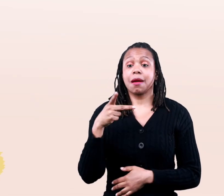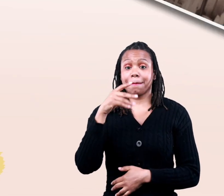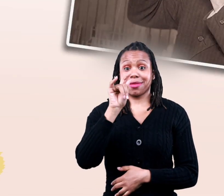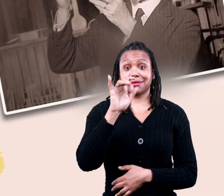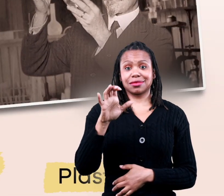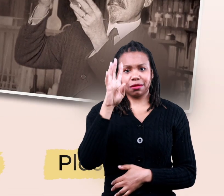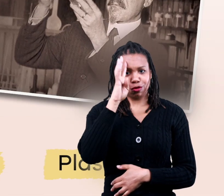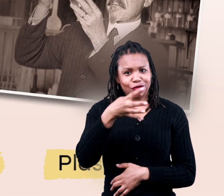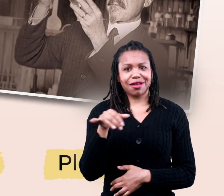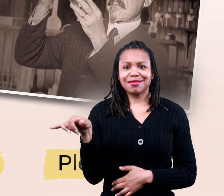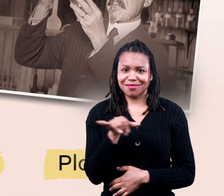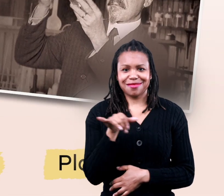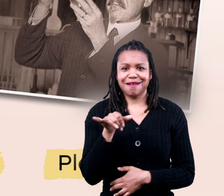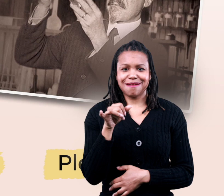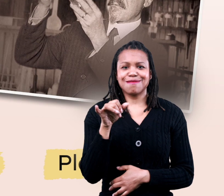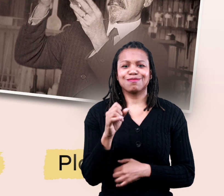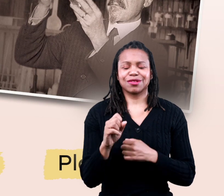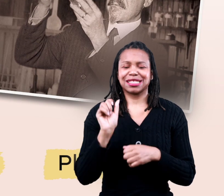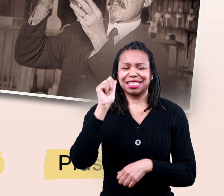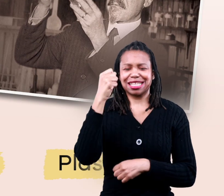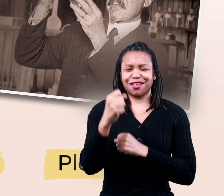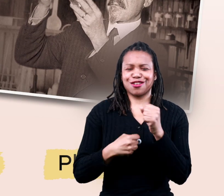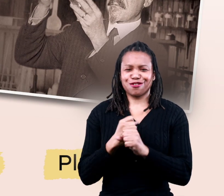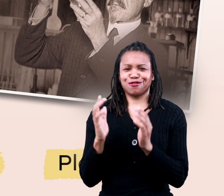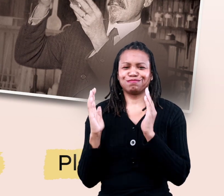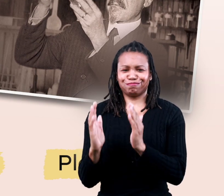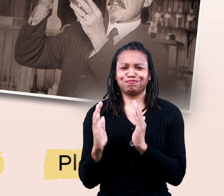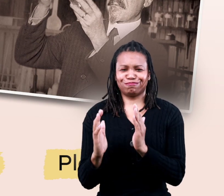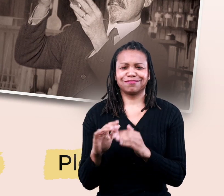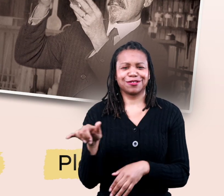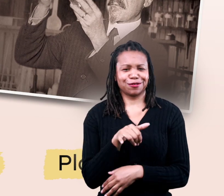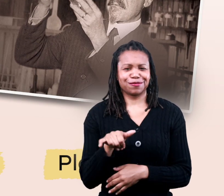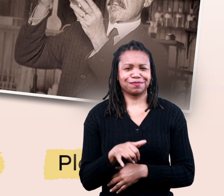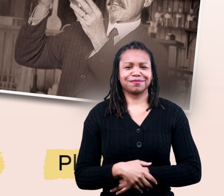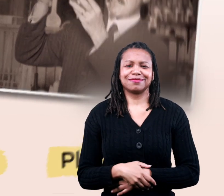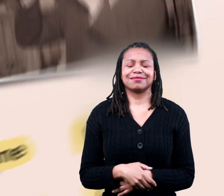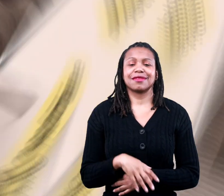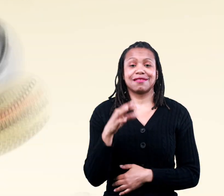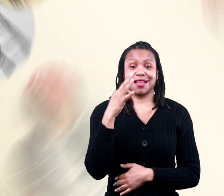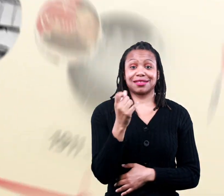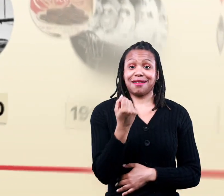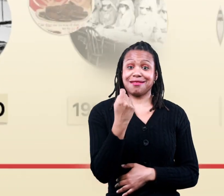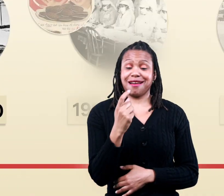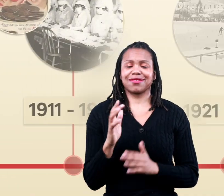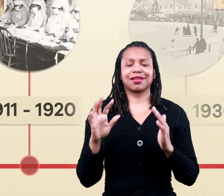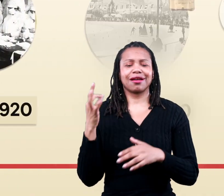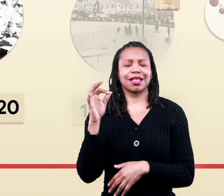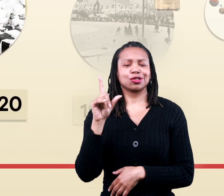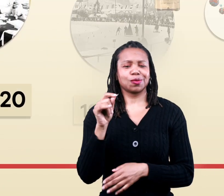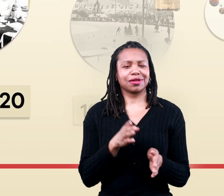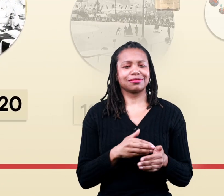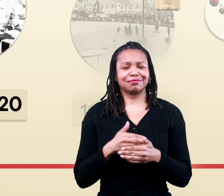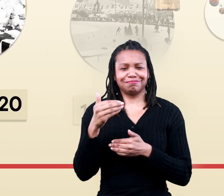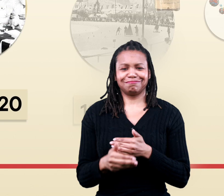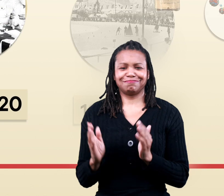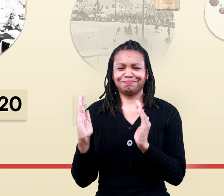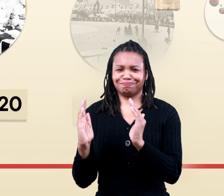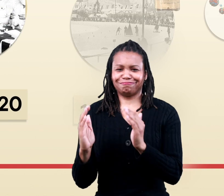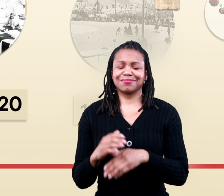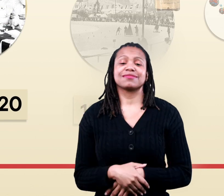machine and plastic were also created during this 10-year period. 1911